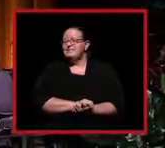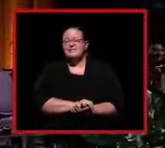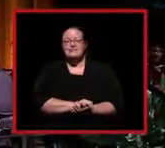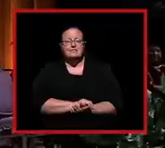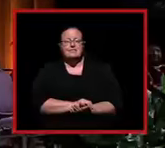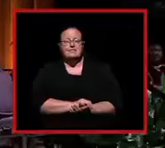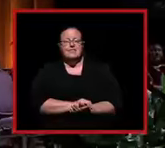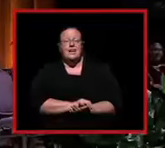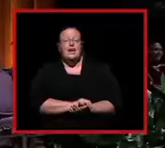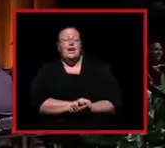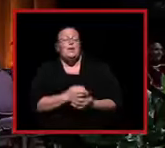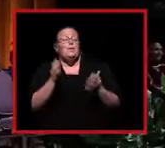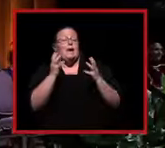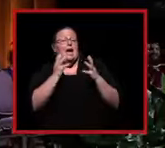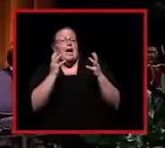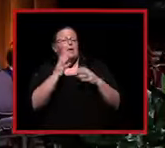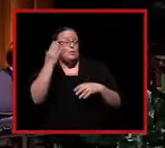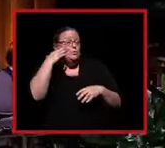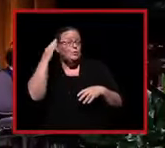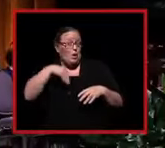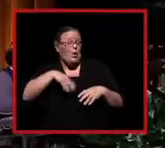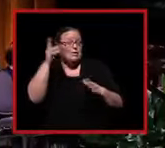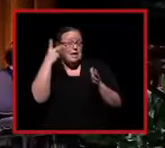You all know that the secretary is a great wrestler.